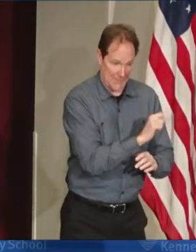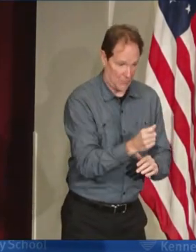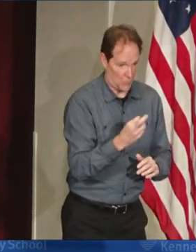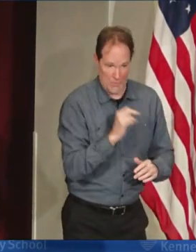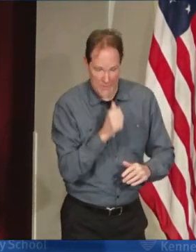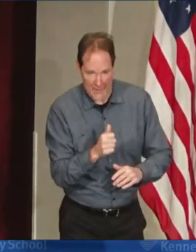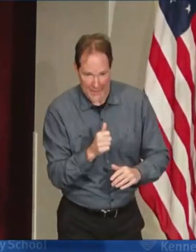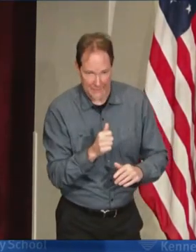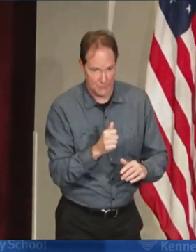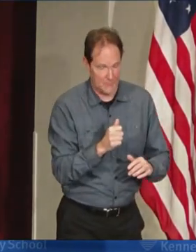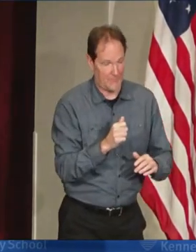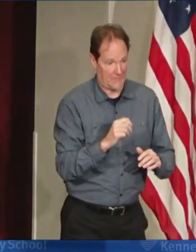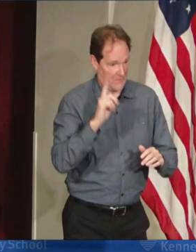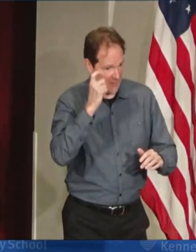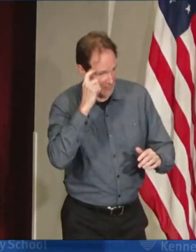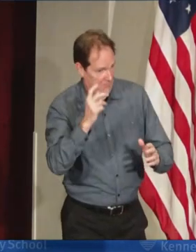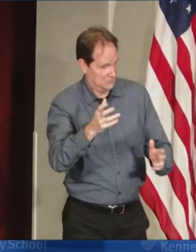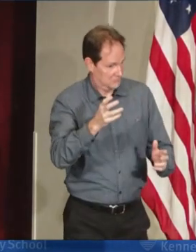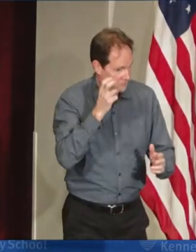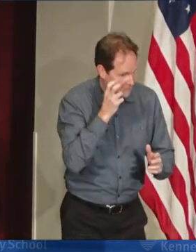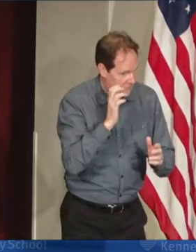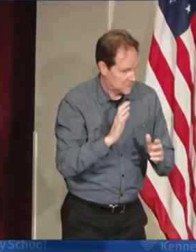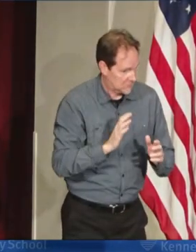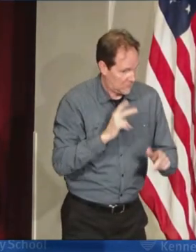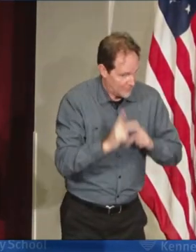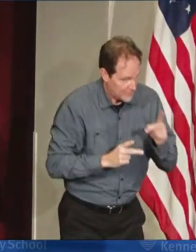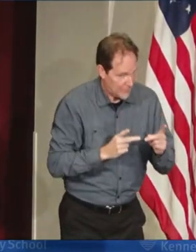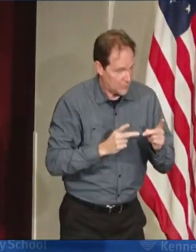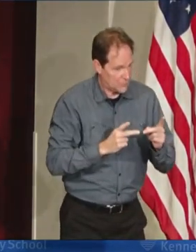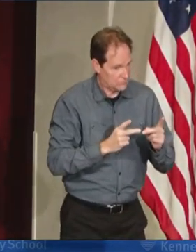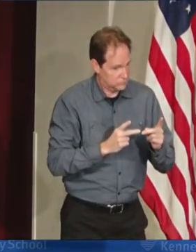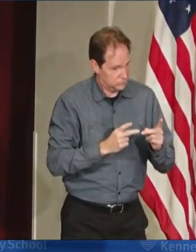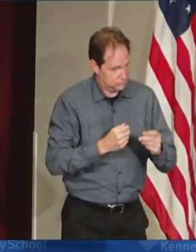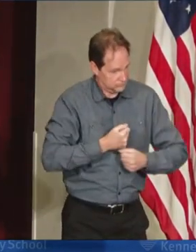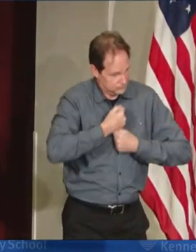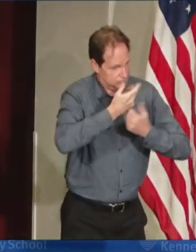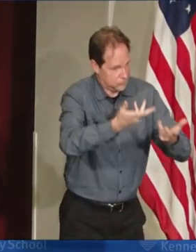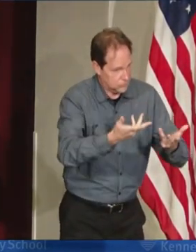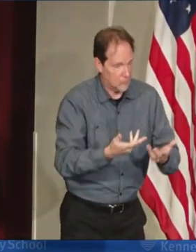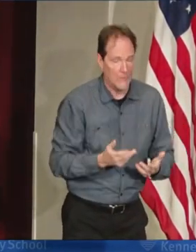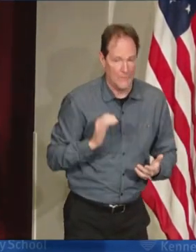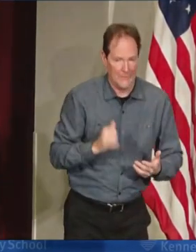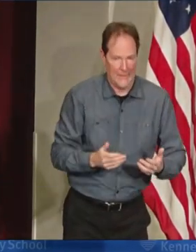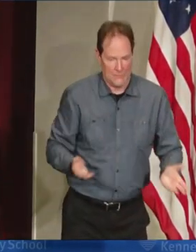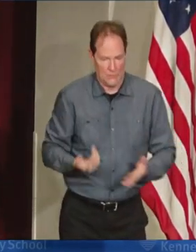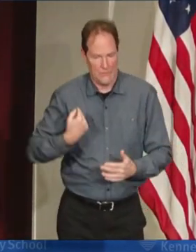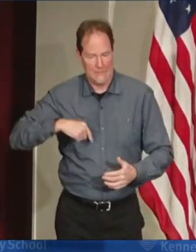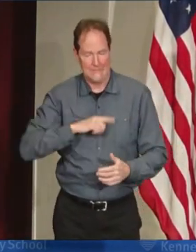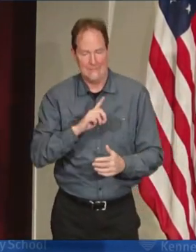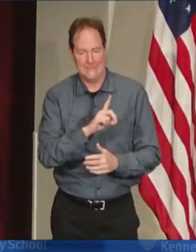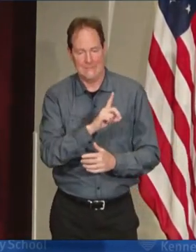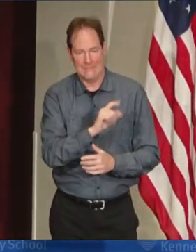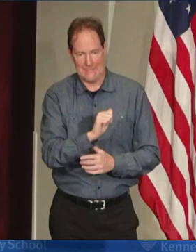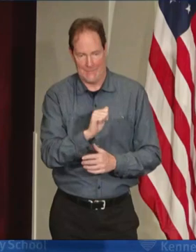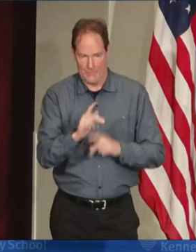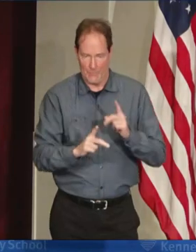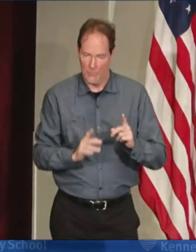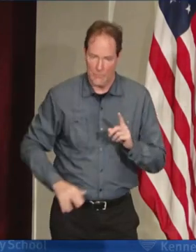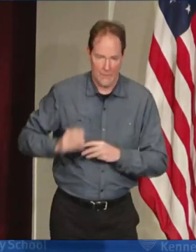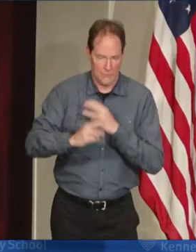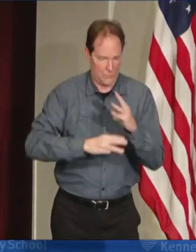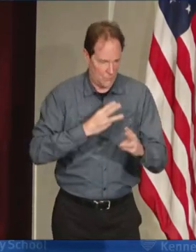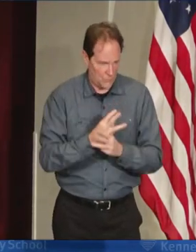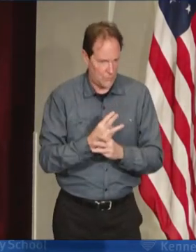they being recognized? But it really encouraged us as disabled people from around the world to begin to